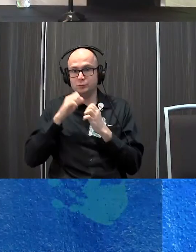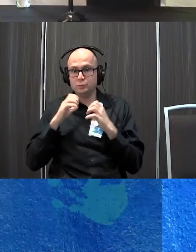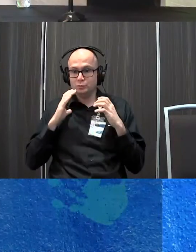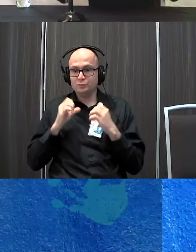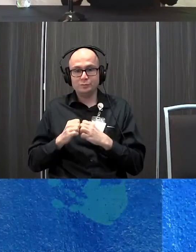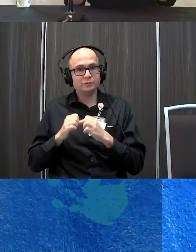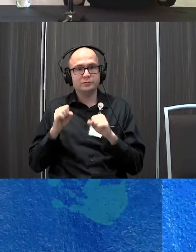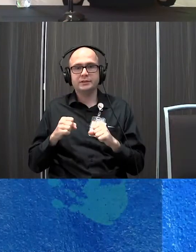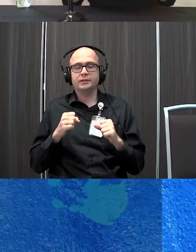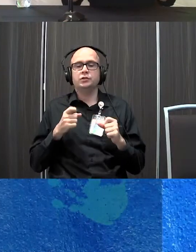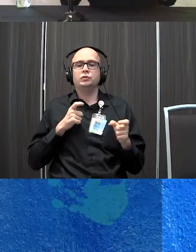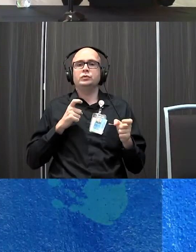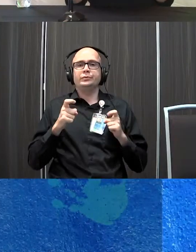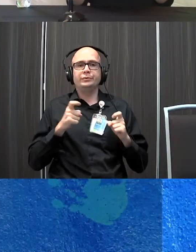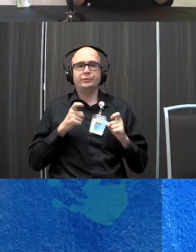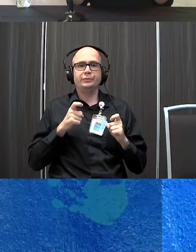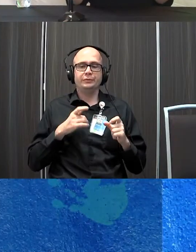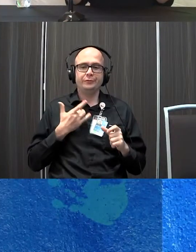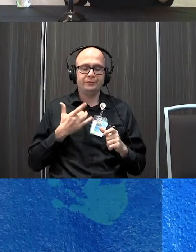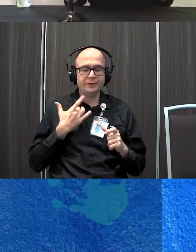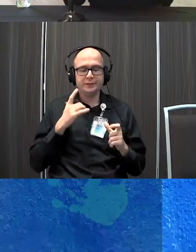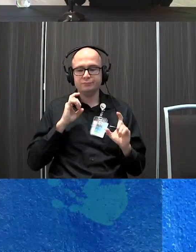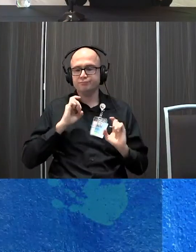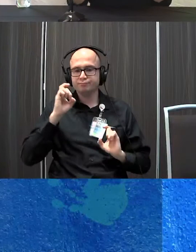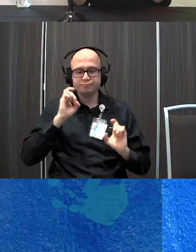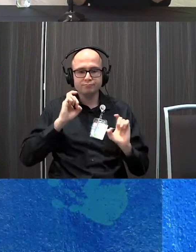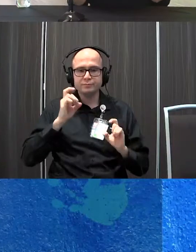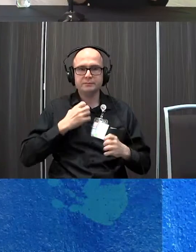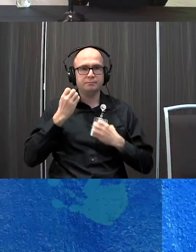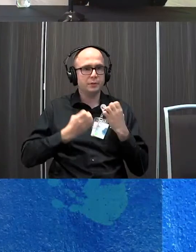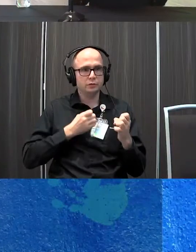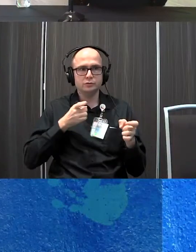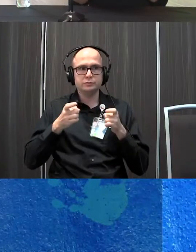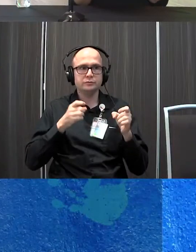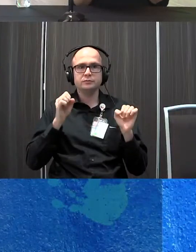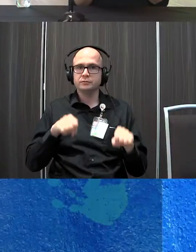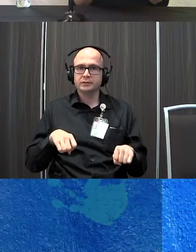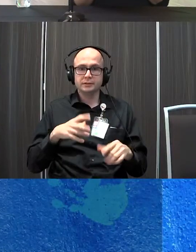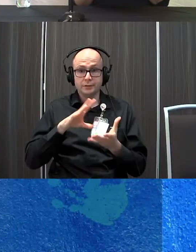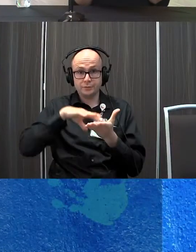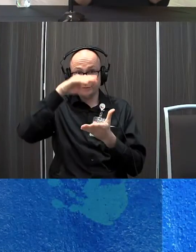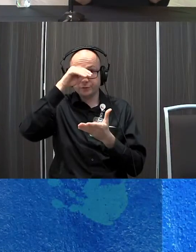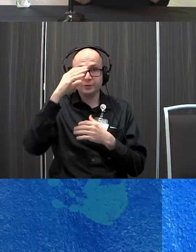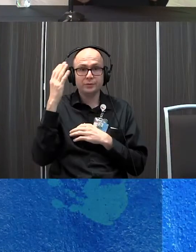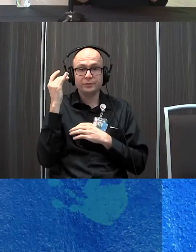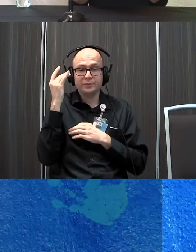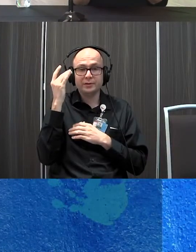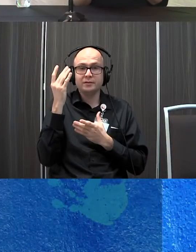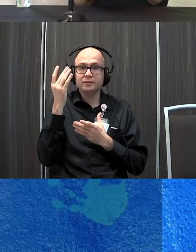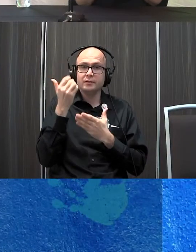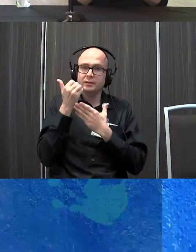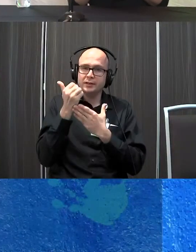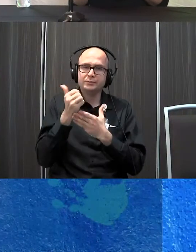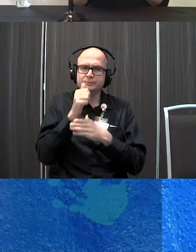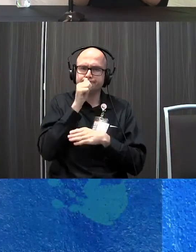help them just regulate their senses and regulate their emotions, and they've learned to do that because it really helps them